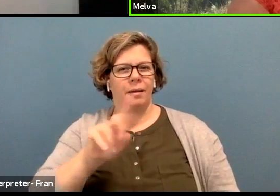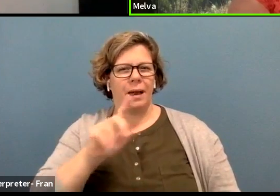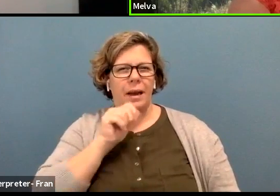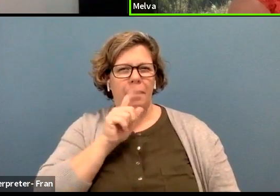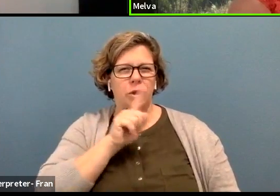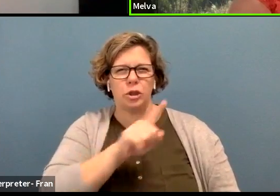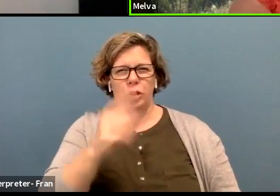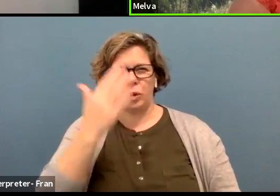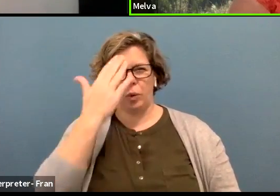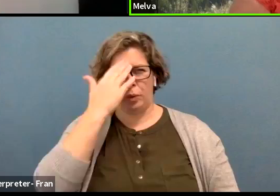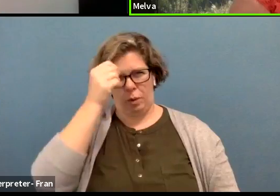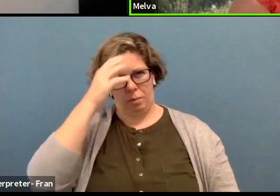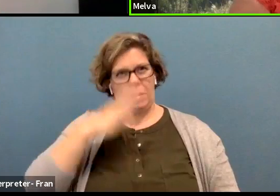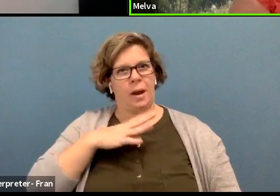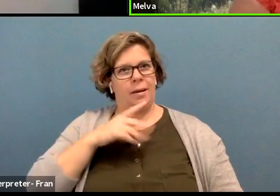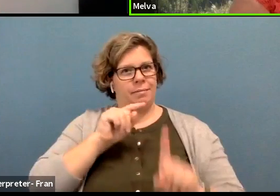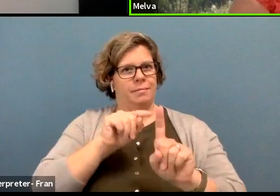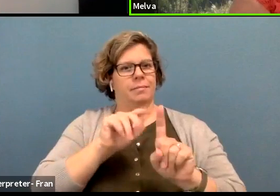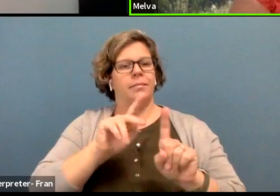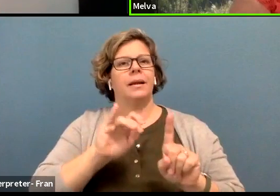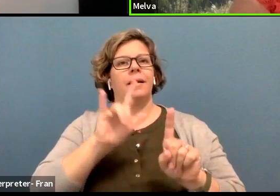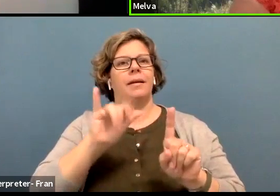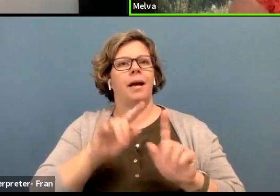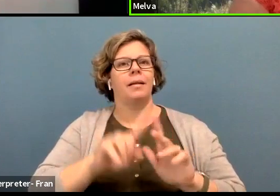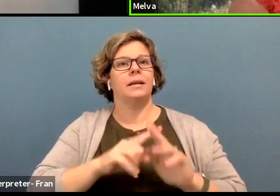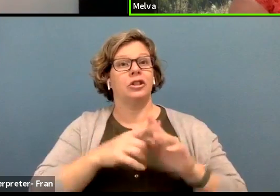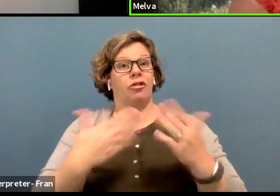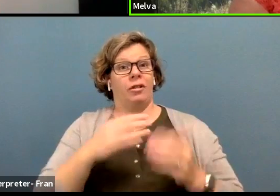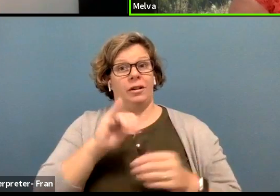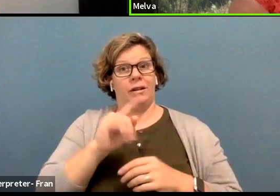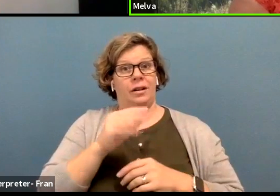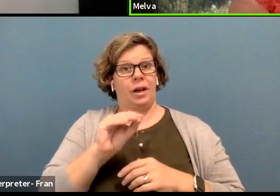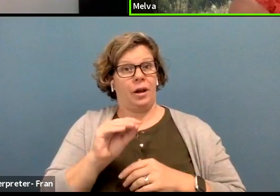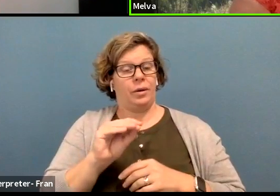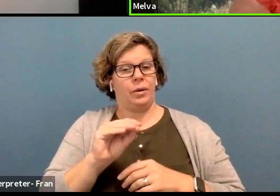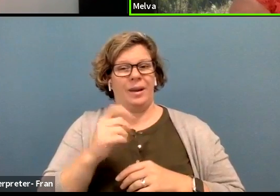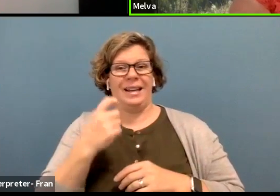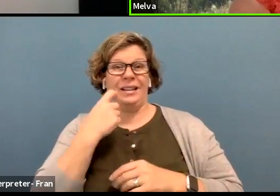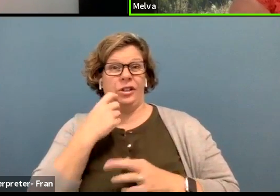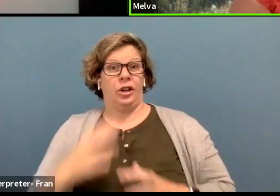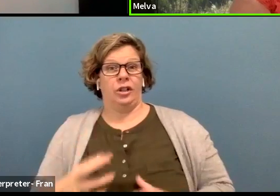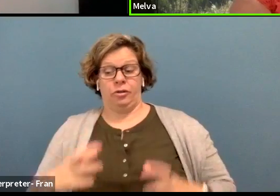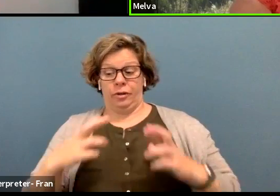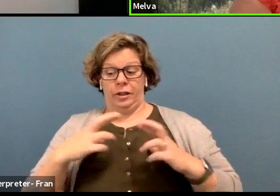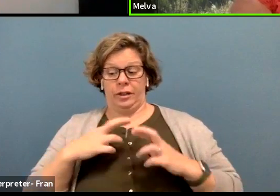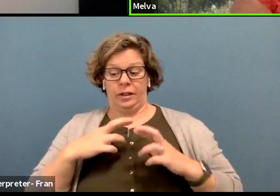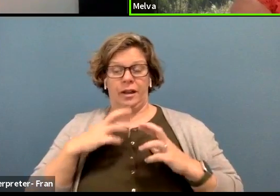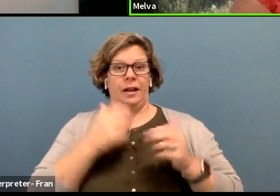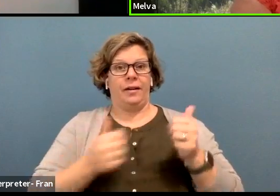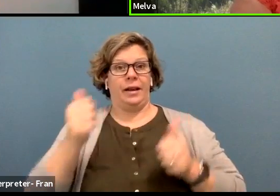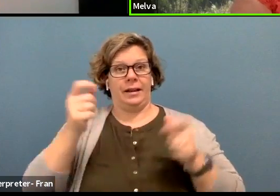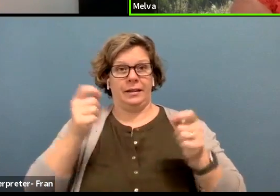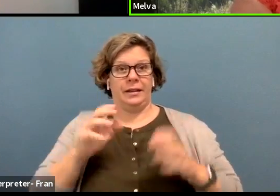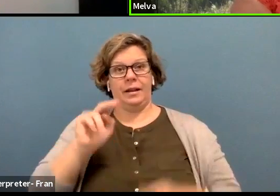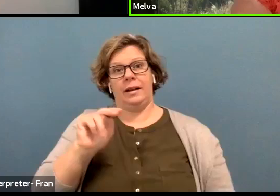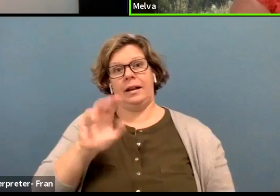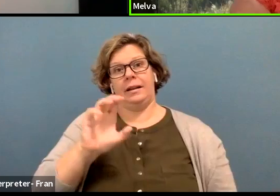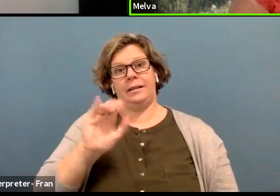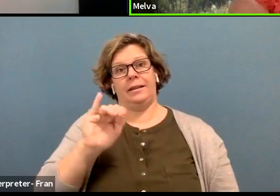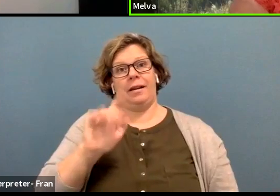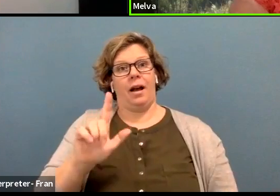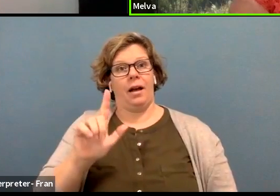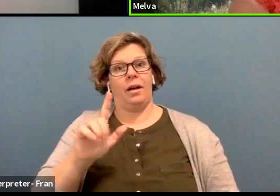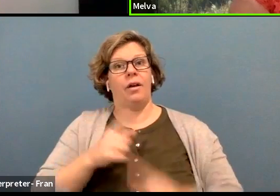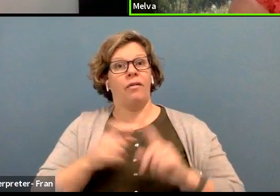knows him, but Kelly started in Idaho, just retired as the executive director for Nickel out of